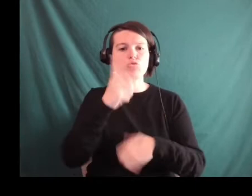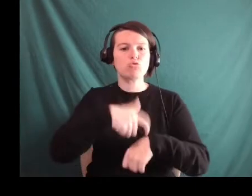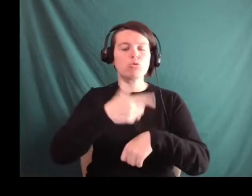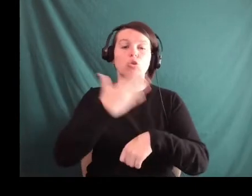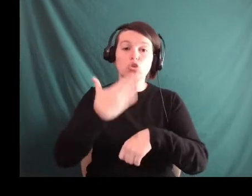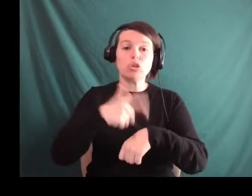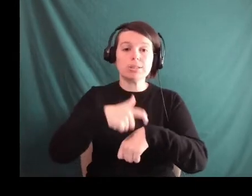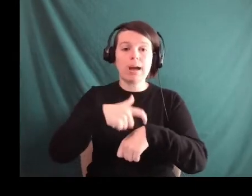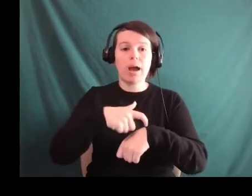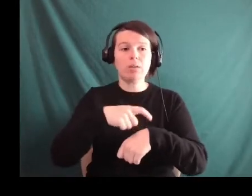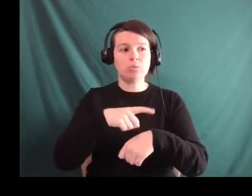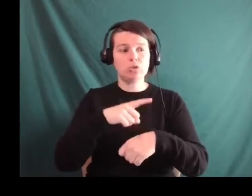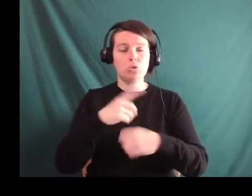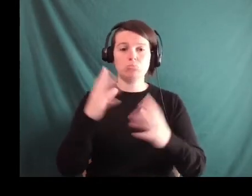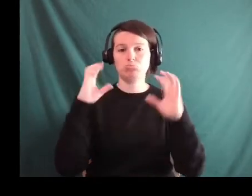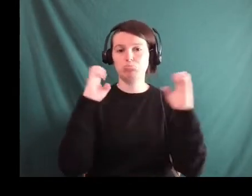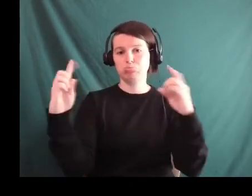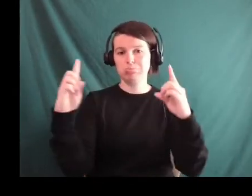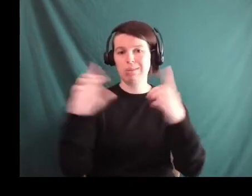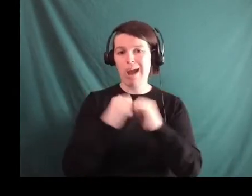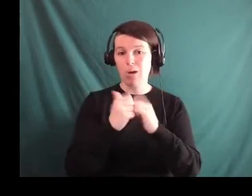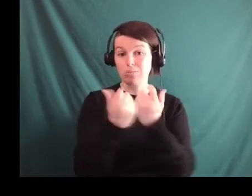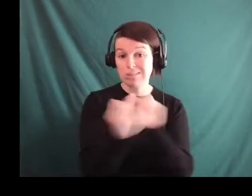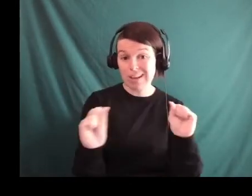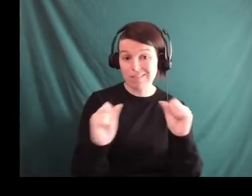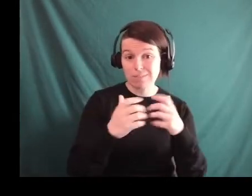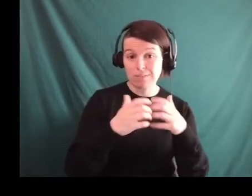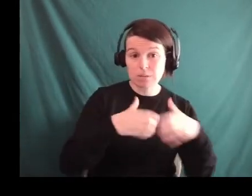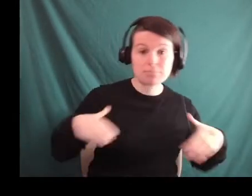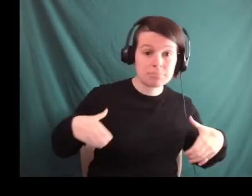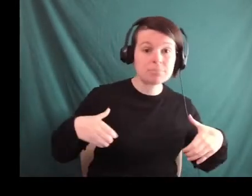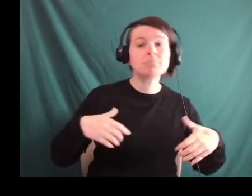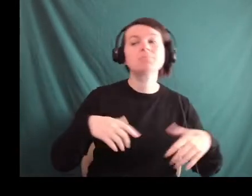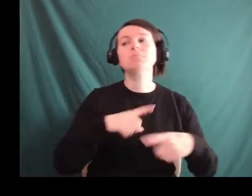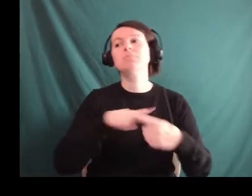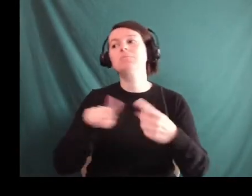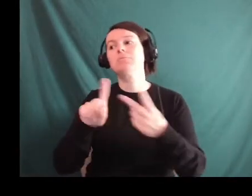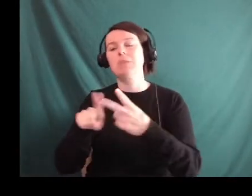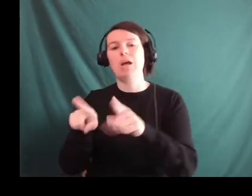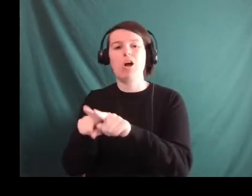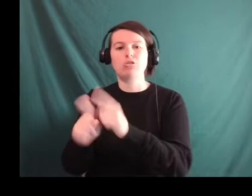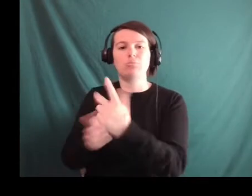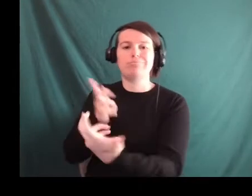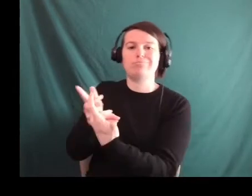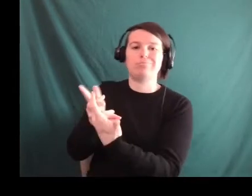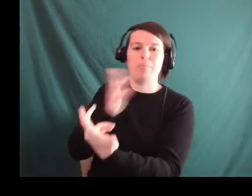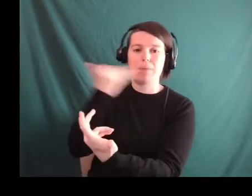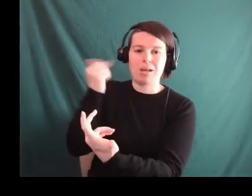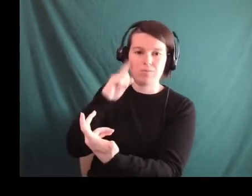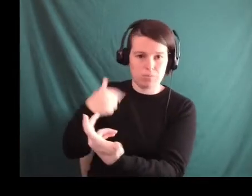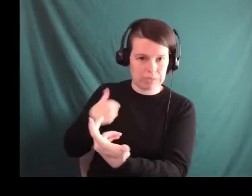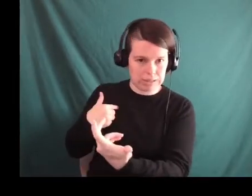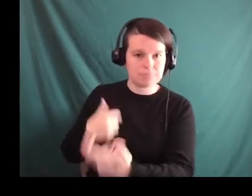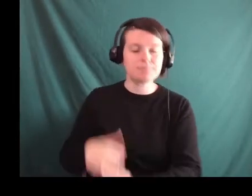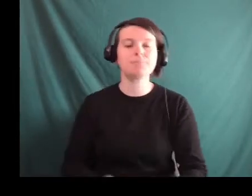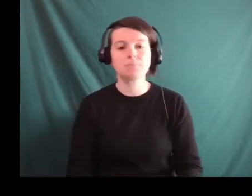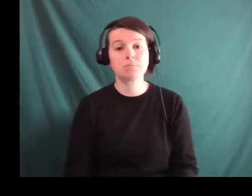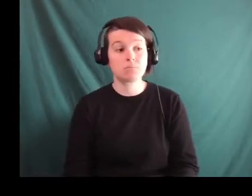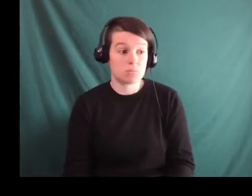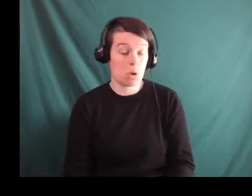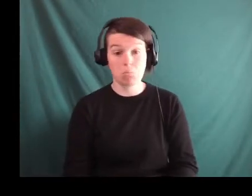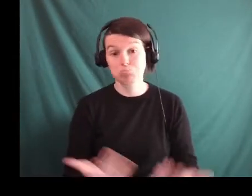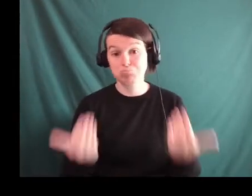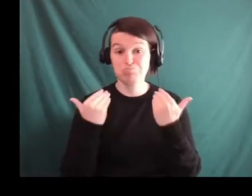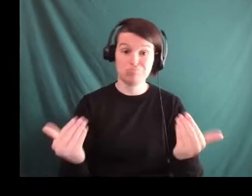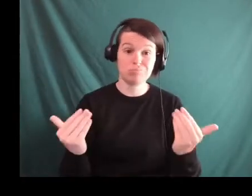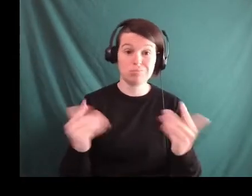educate other people about how to bind safely and how to choose a binder that will work best for them. So without further ado, let's